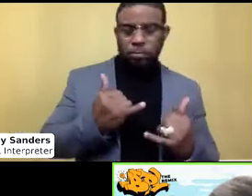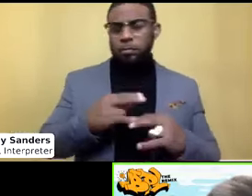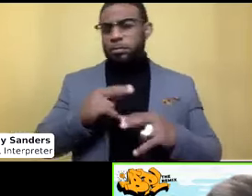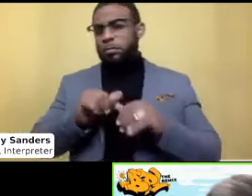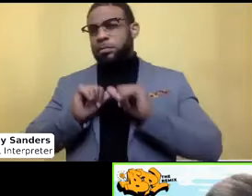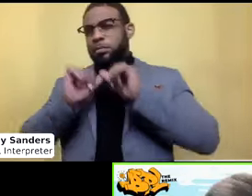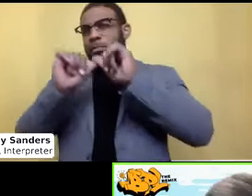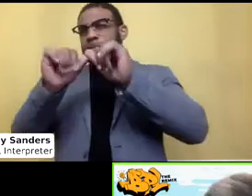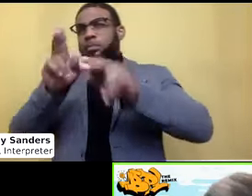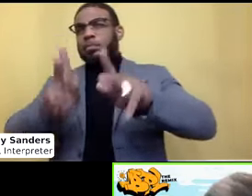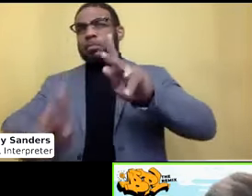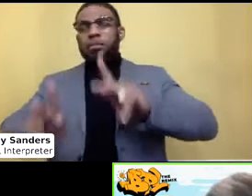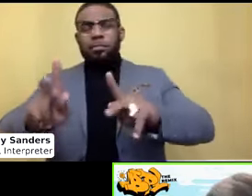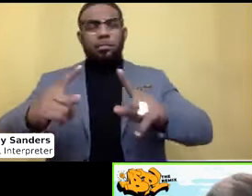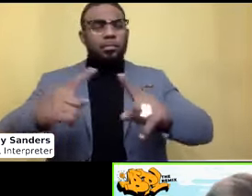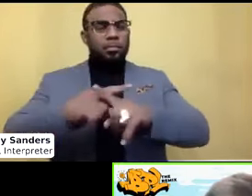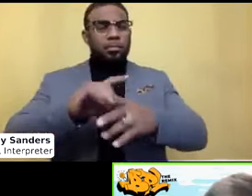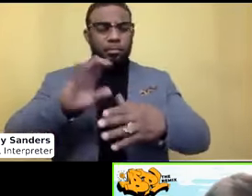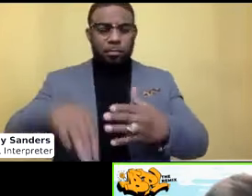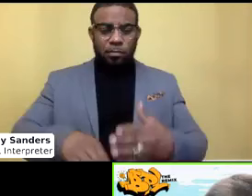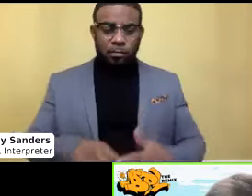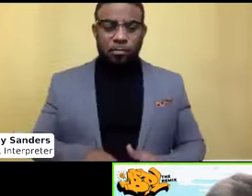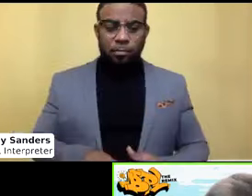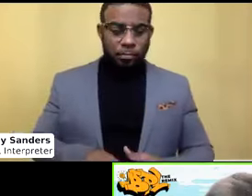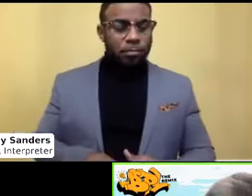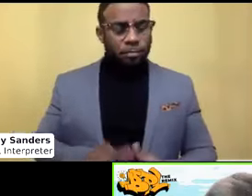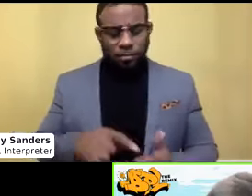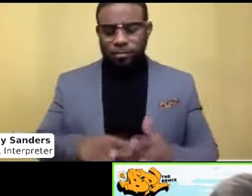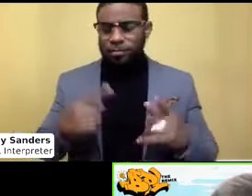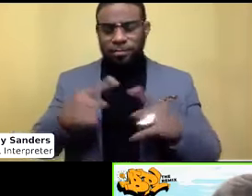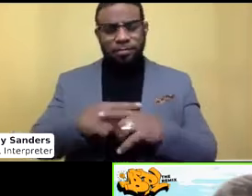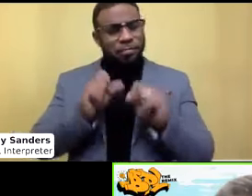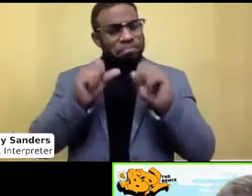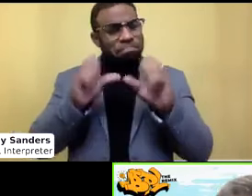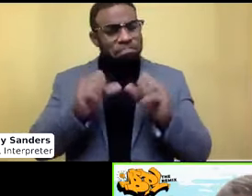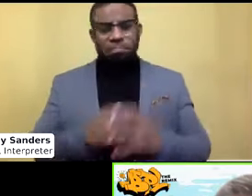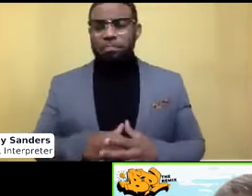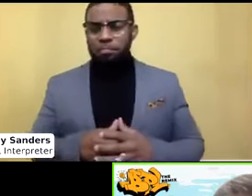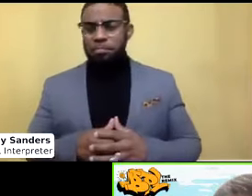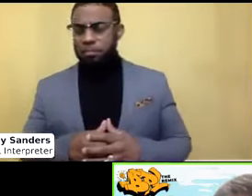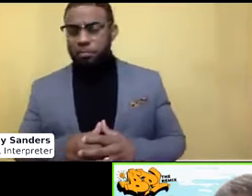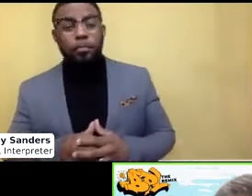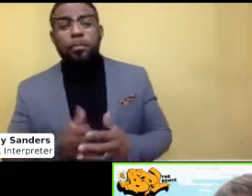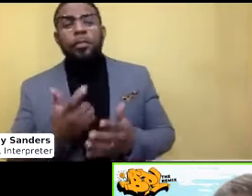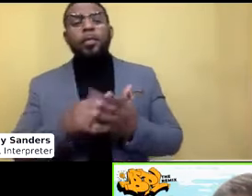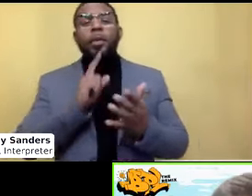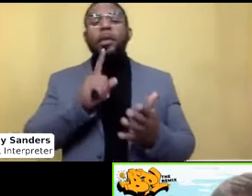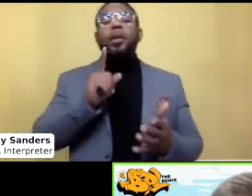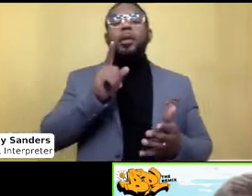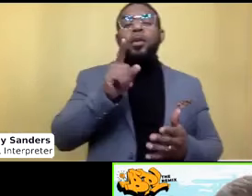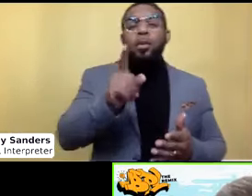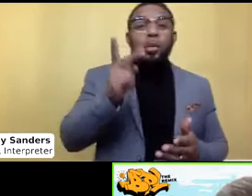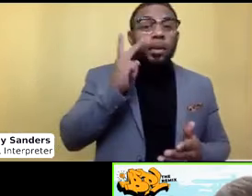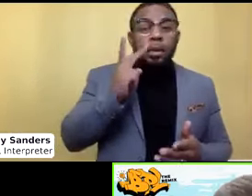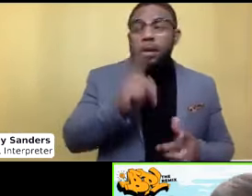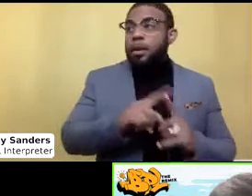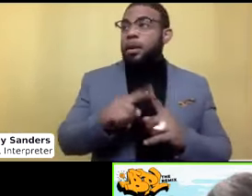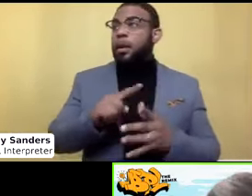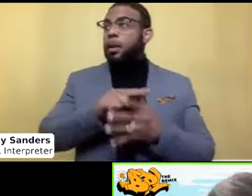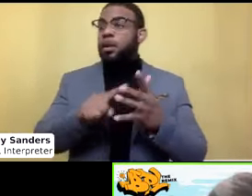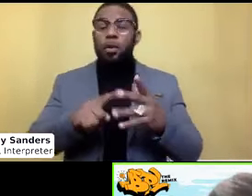long-term humanitarian consequences of this conflict. What are you seeing as